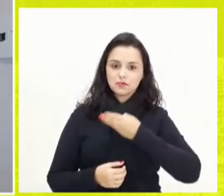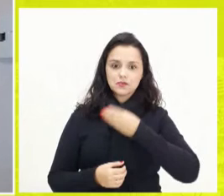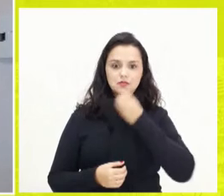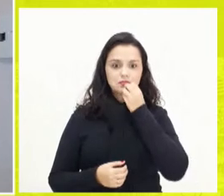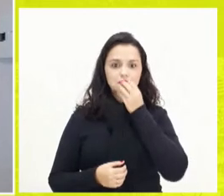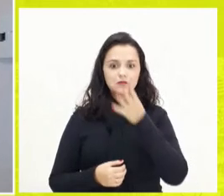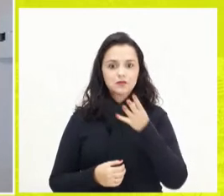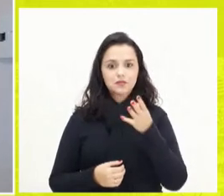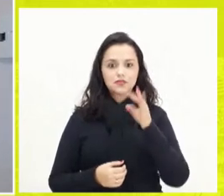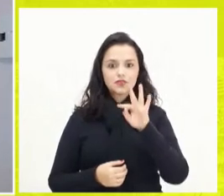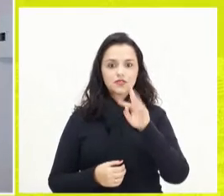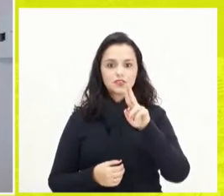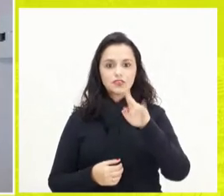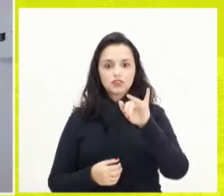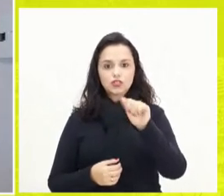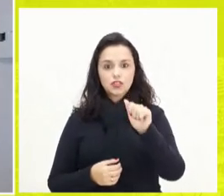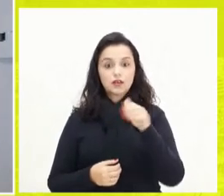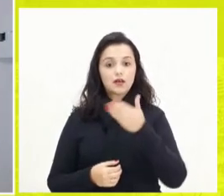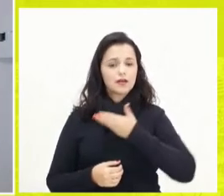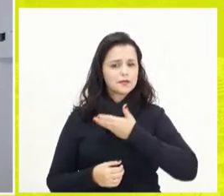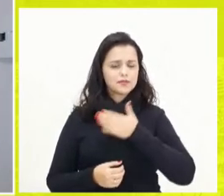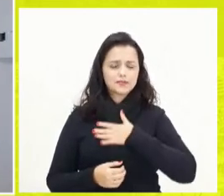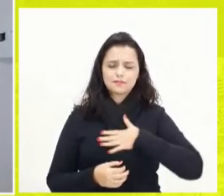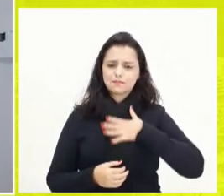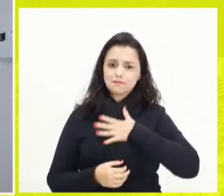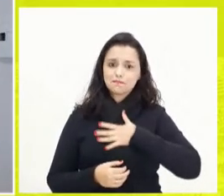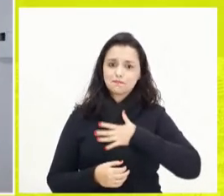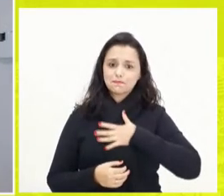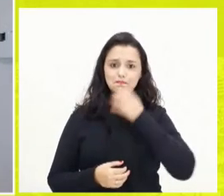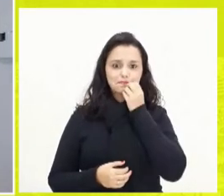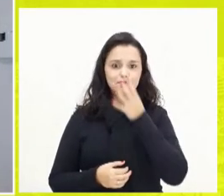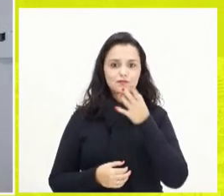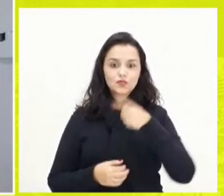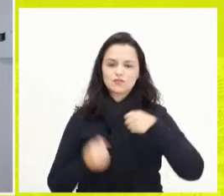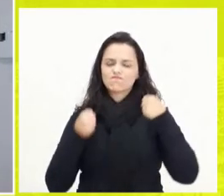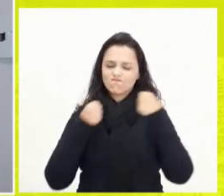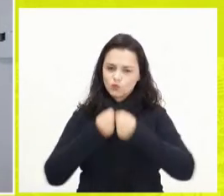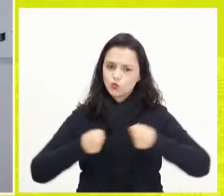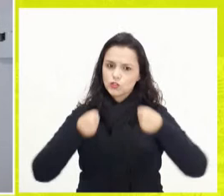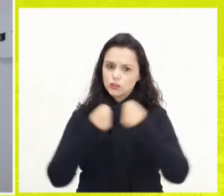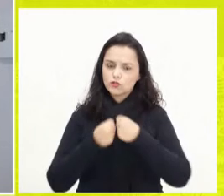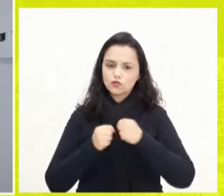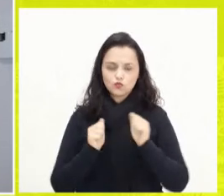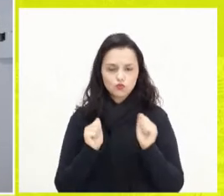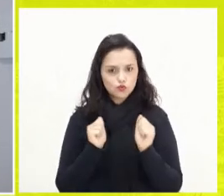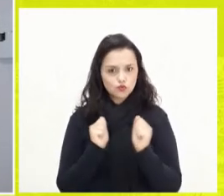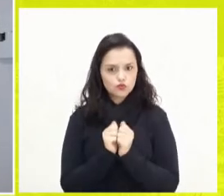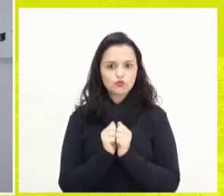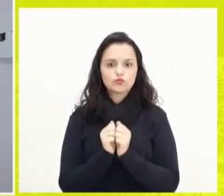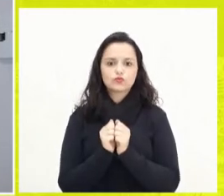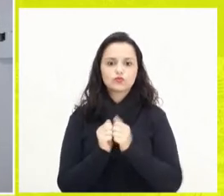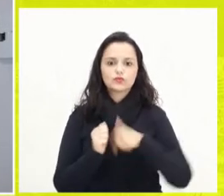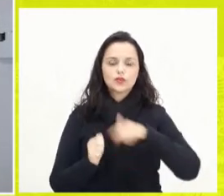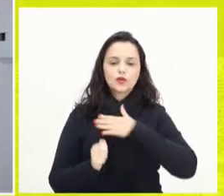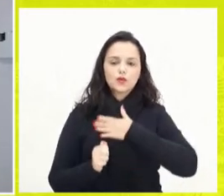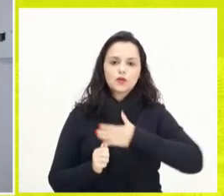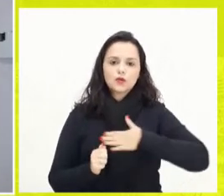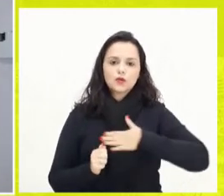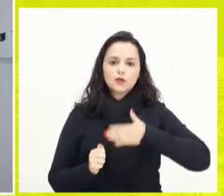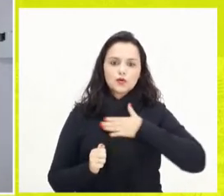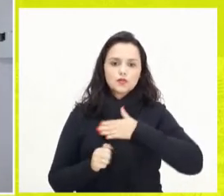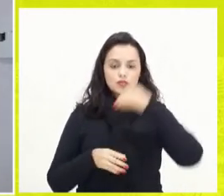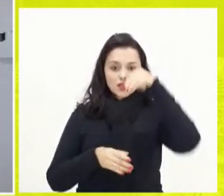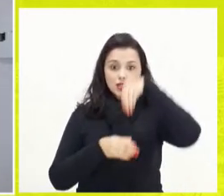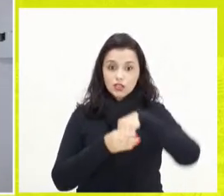mine too chicago is a dear friend of mine too we've been fighting together right taco it's so nice to have